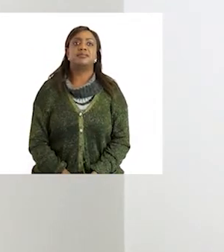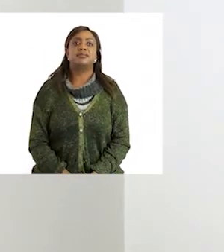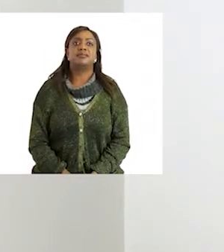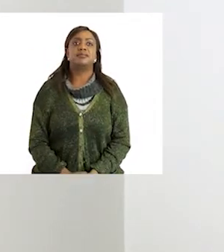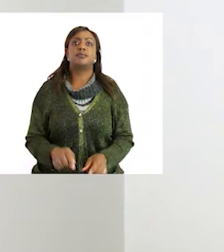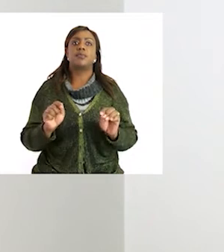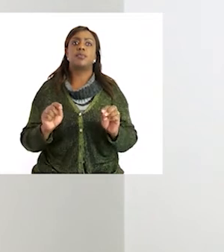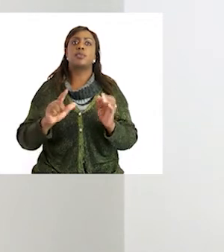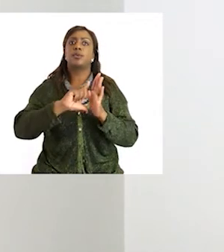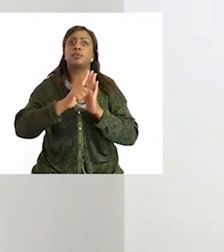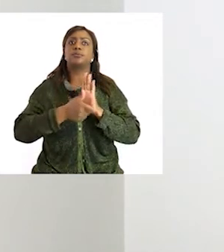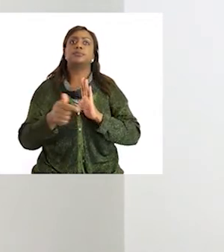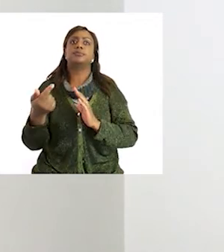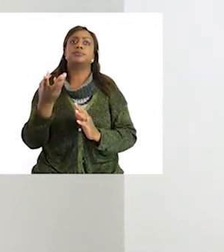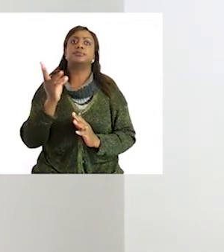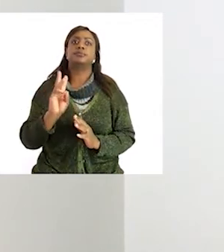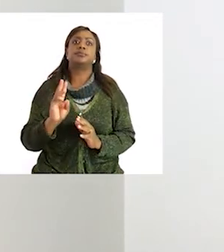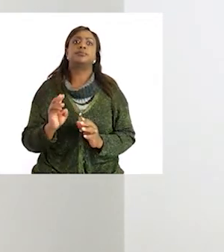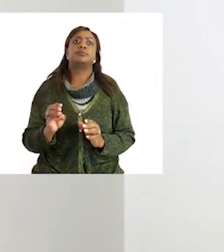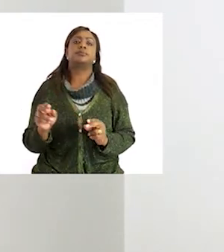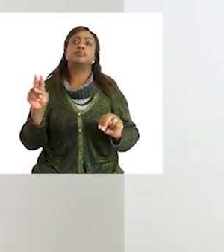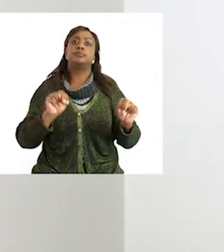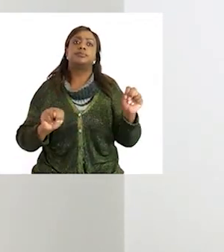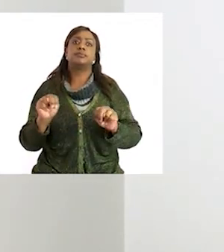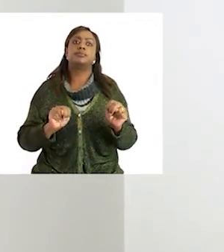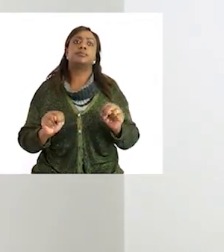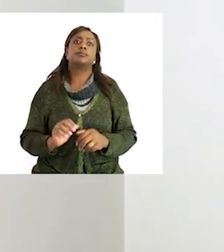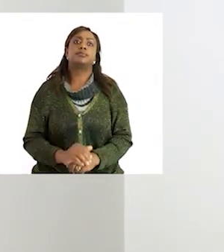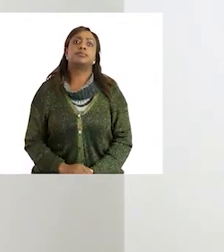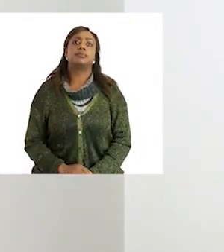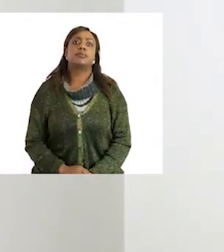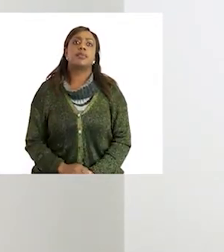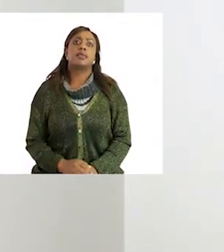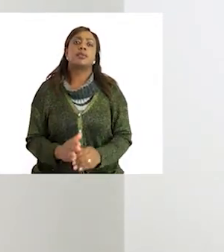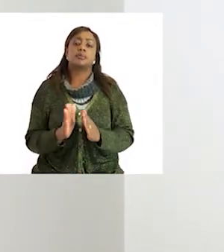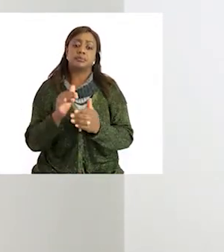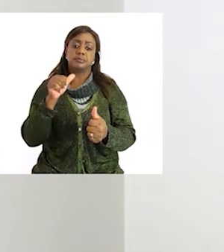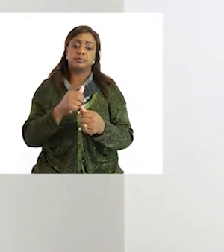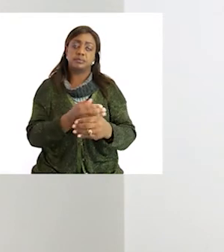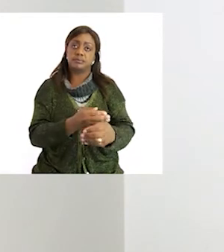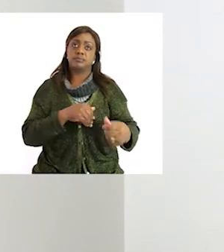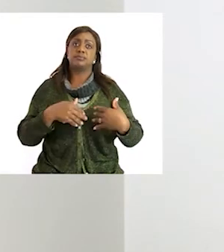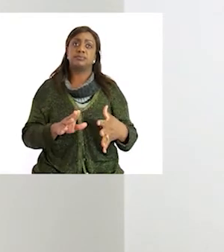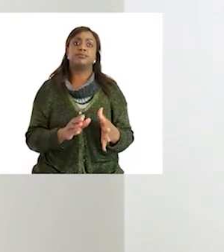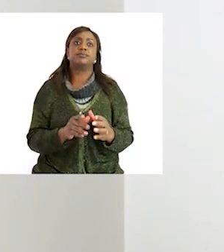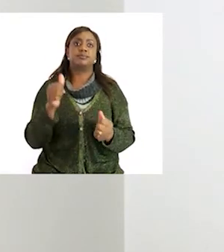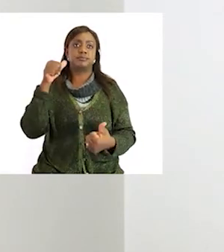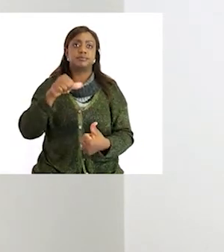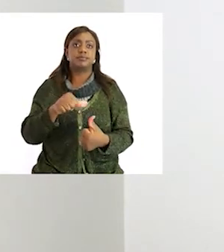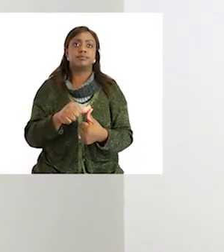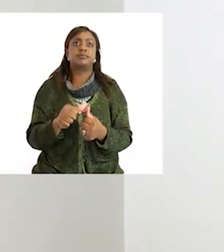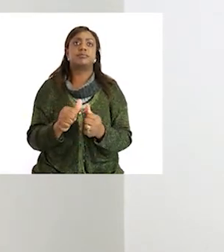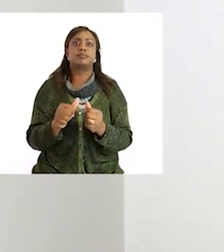Today's grade 6 lesson is on natural science. But before we can begin, please let us remember